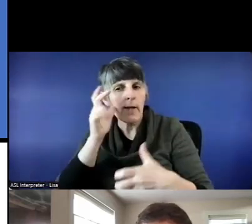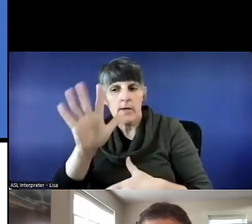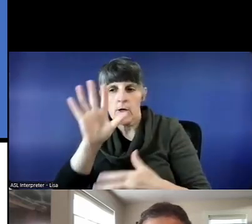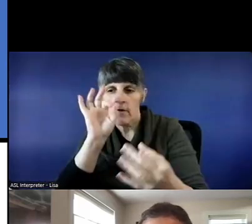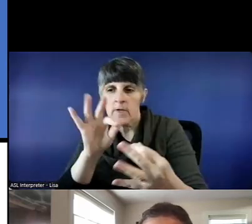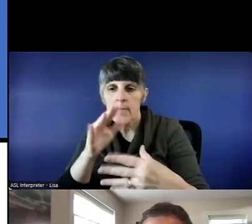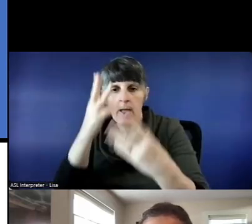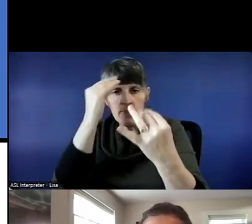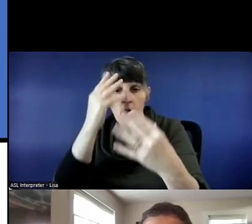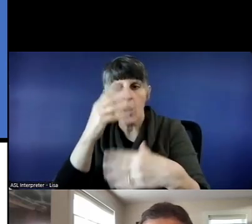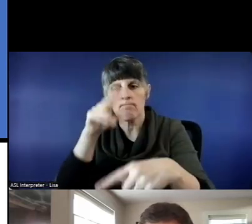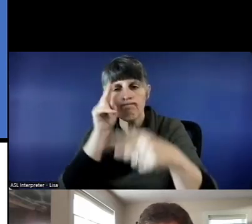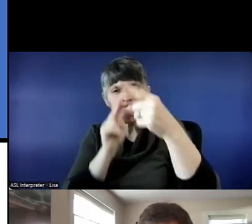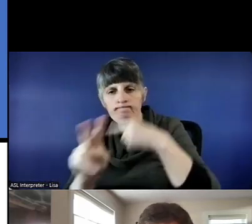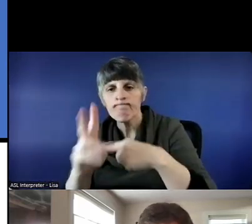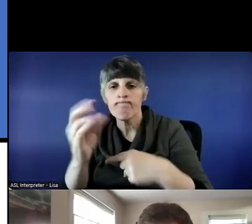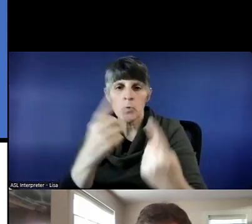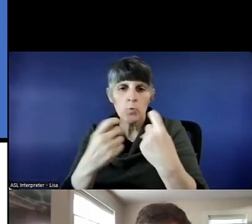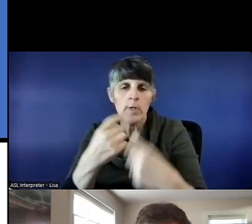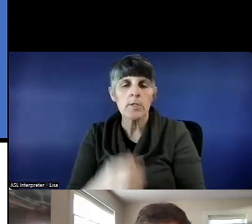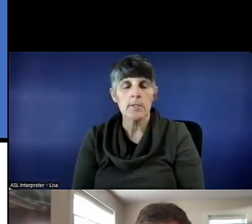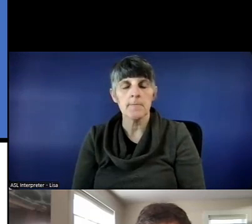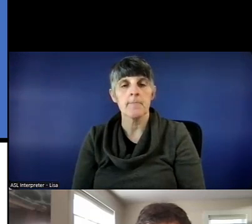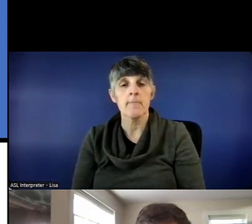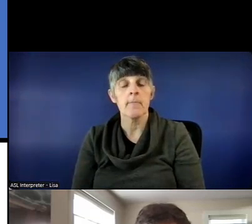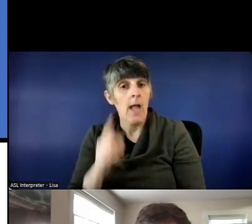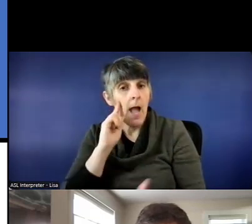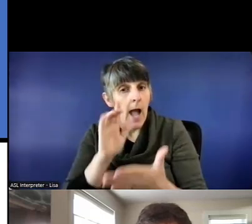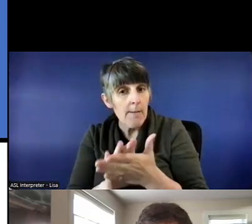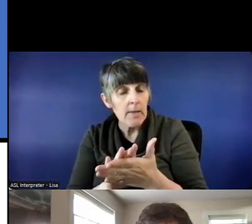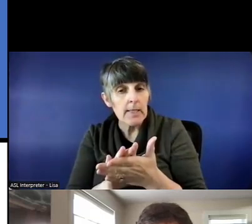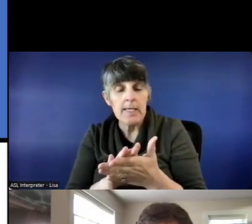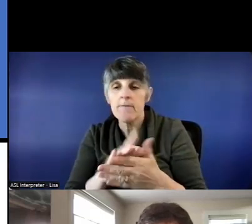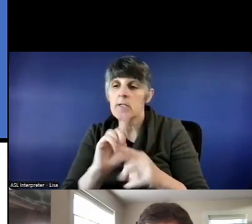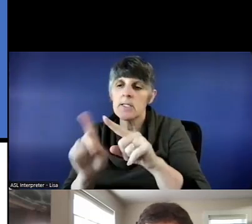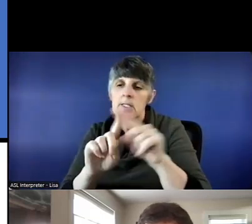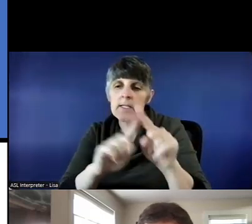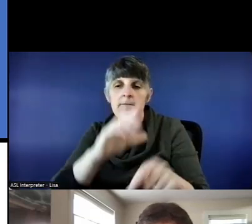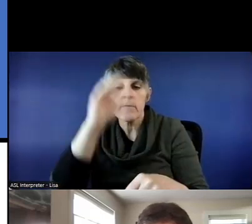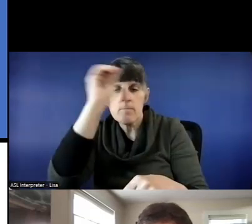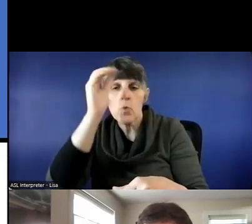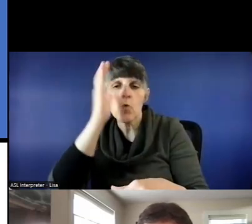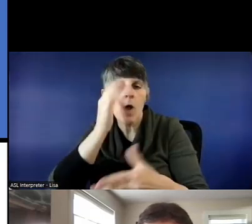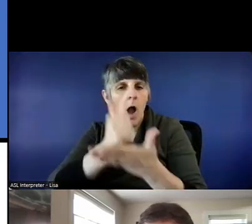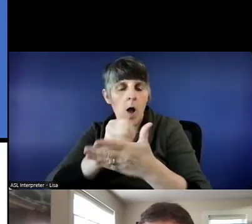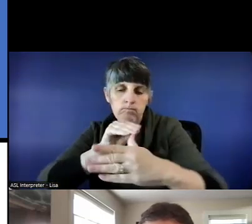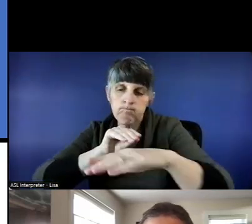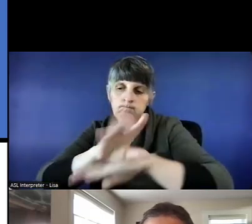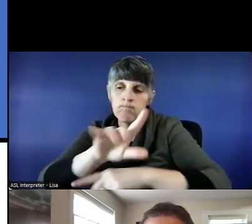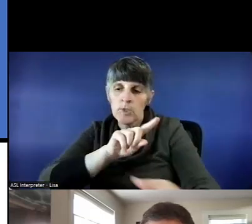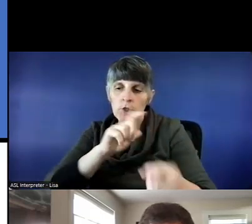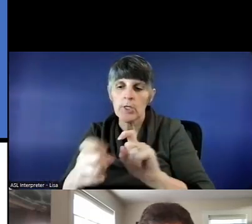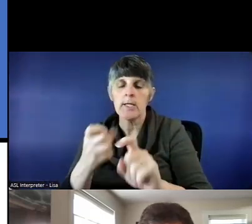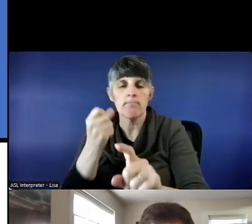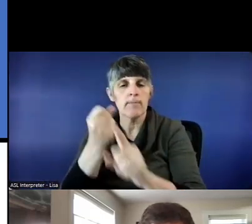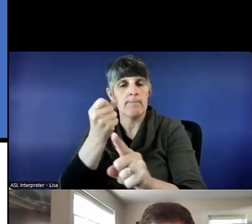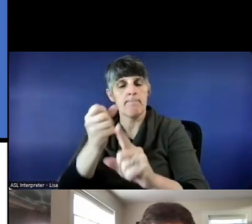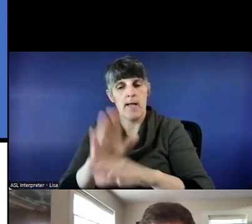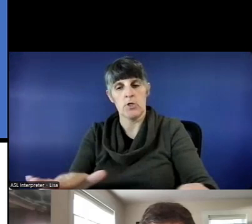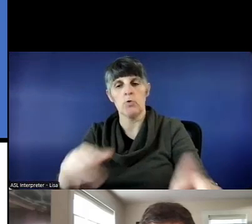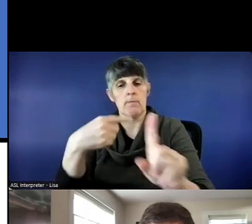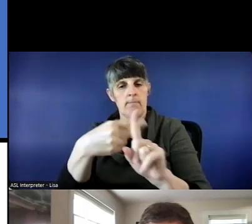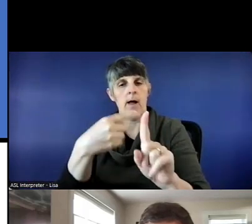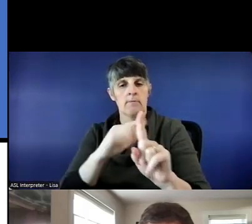feedback, thoughts, insights, and questions. I believe that a range of voices will help make needed changes and positively impact children in